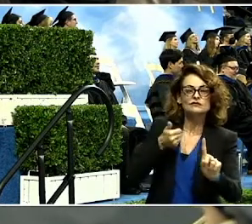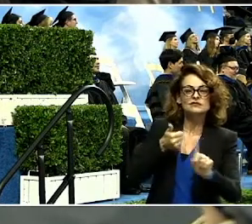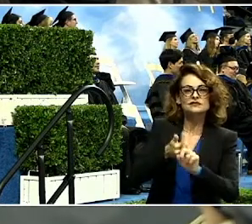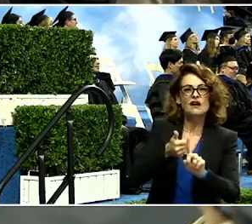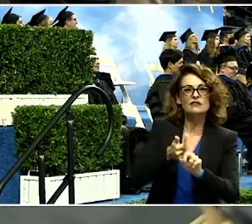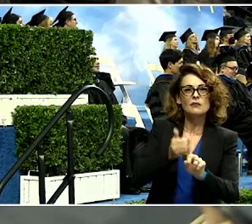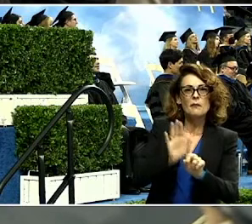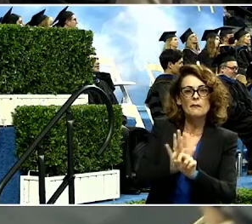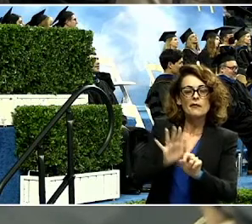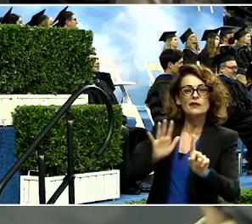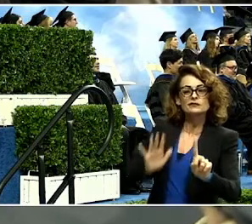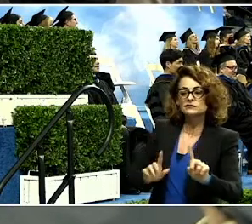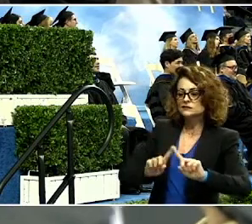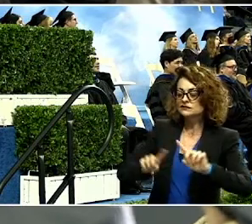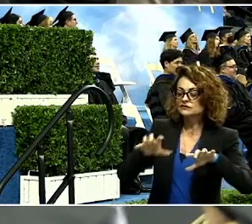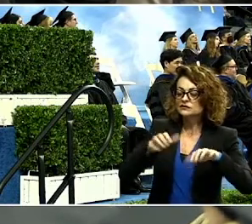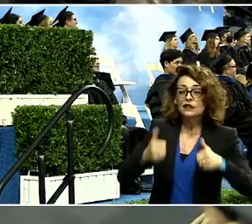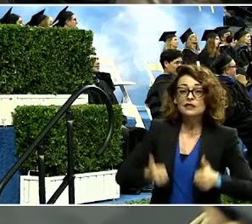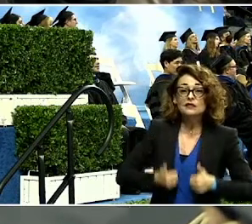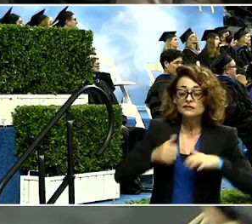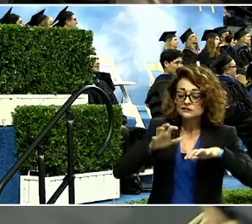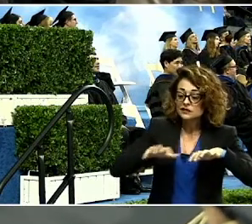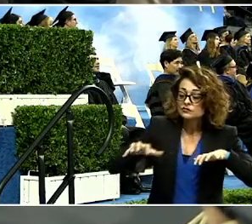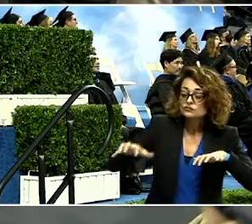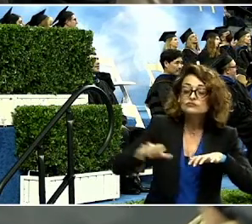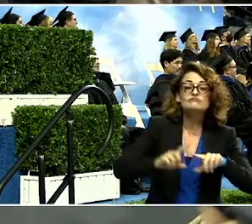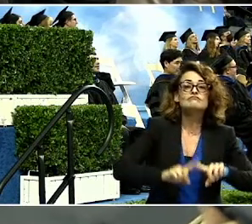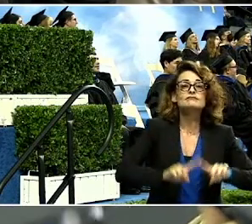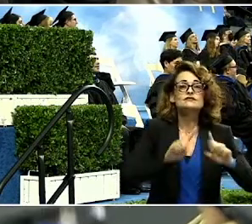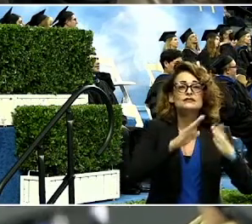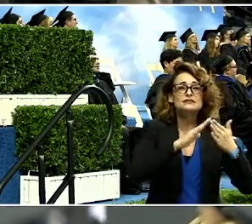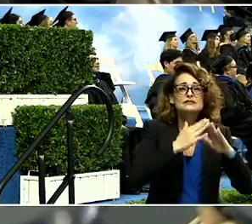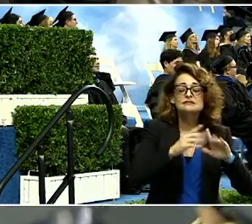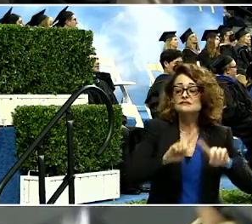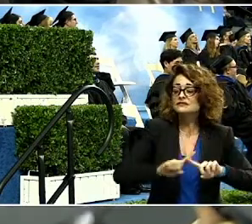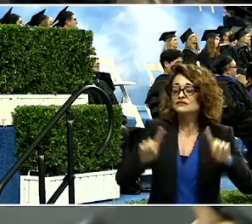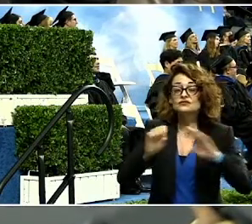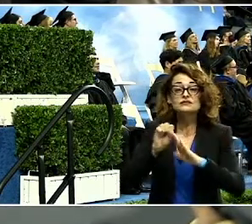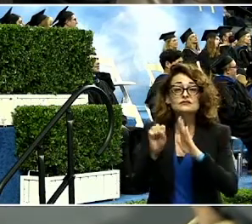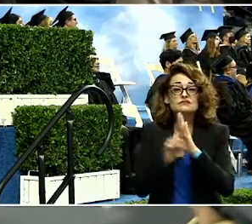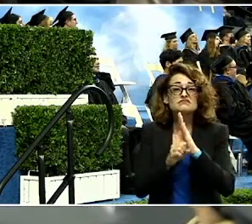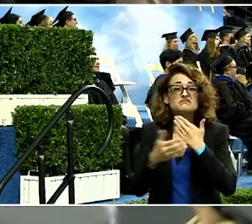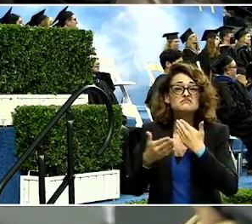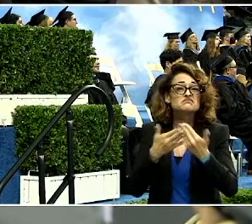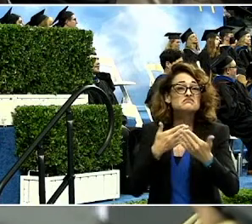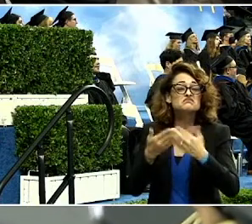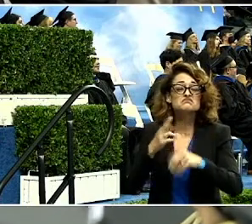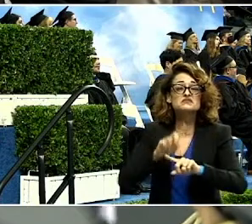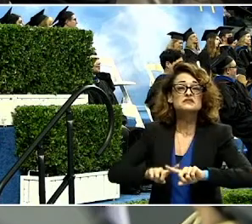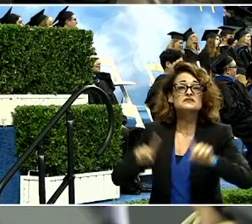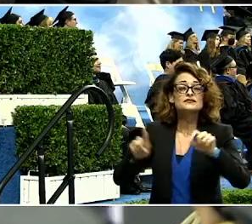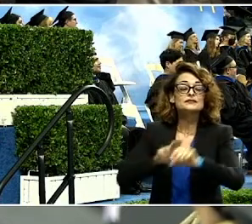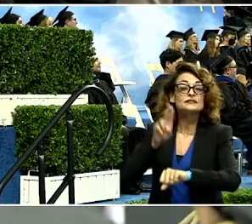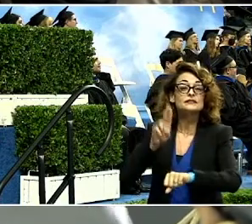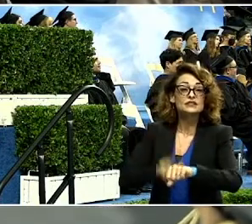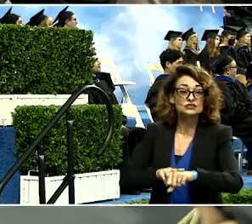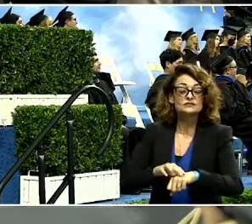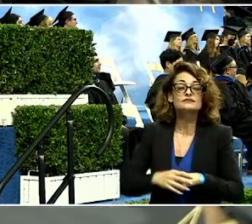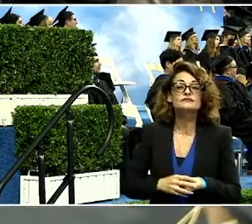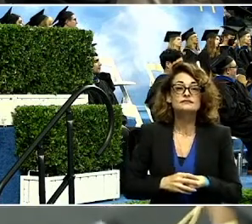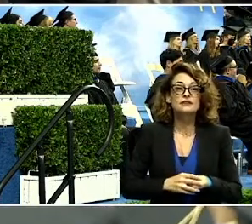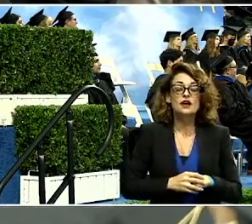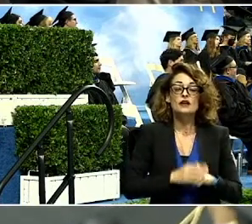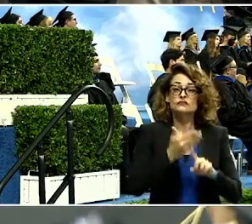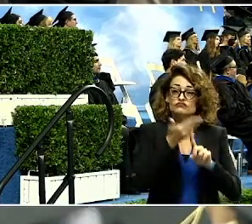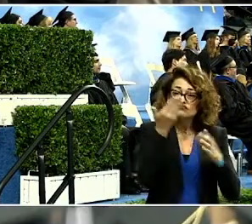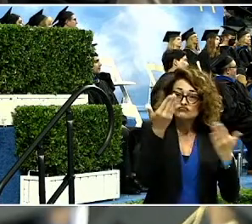different neighborhoods, different cities, different states, or different nations. As social scientists